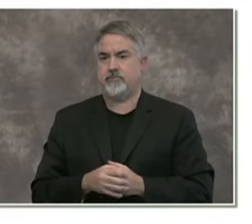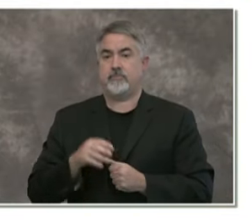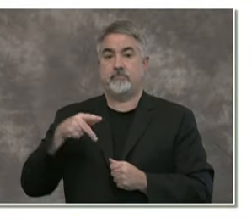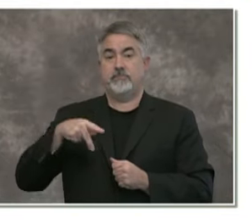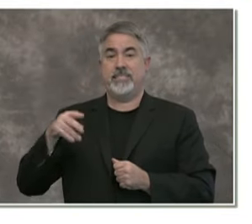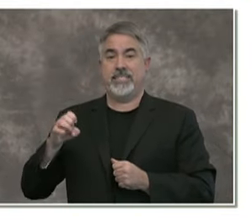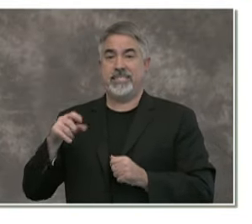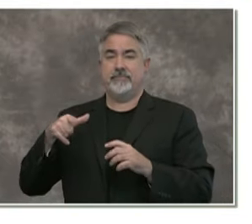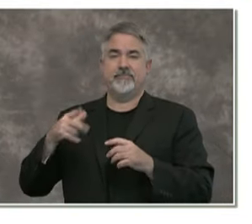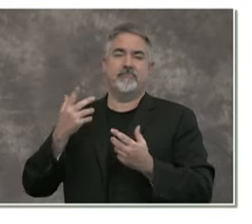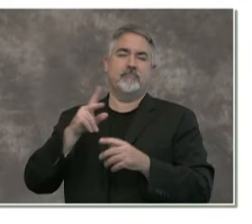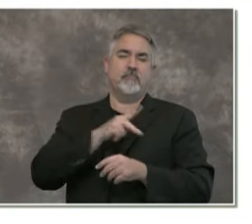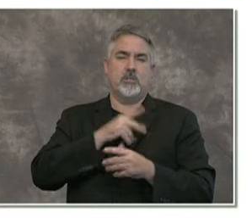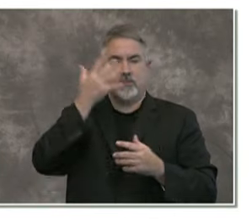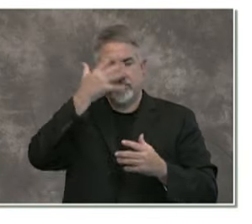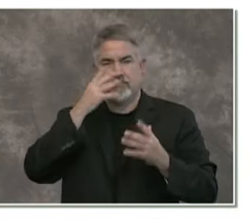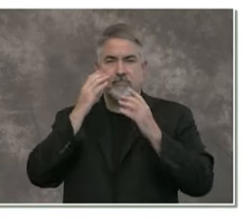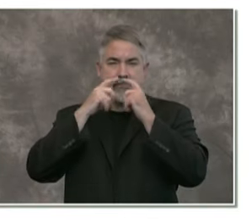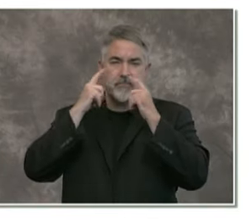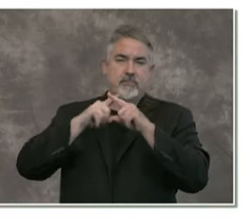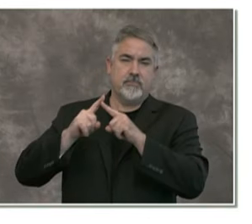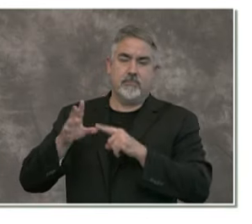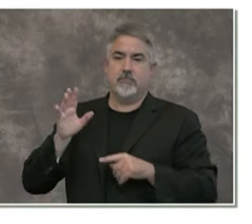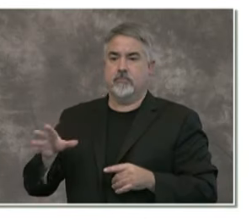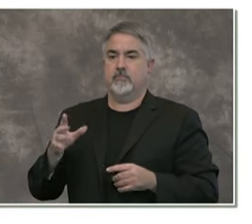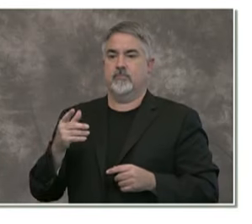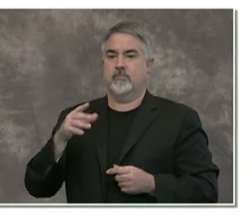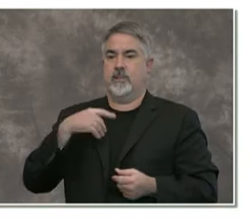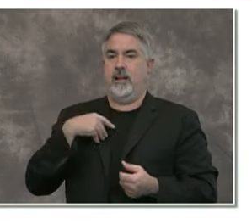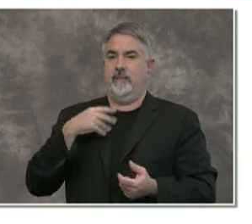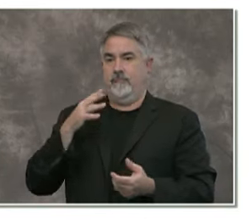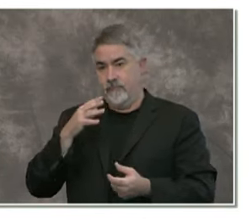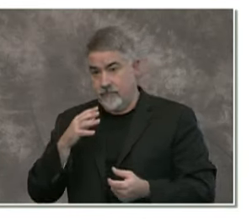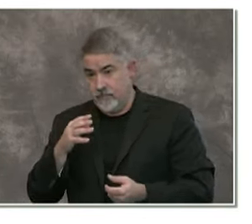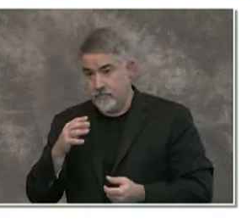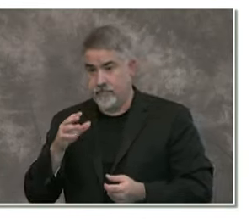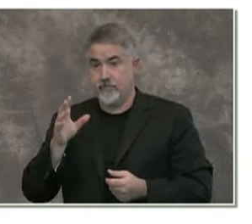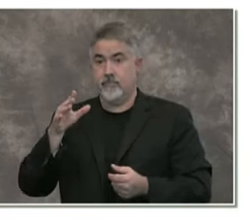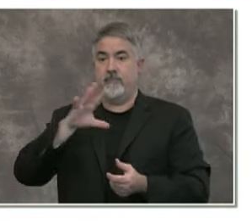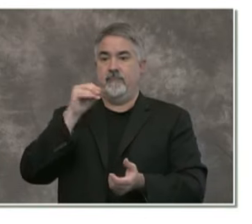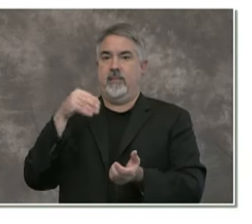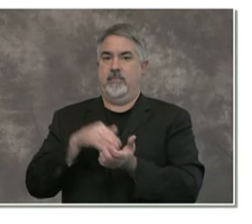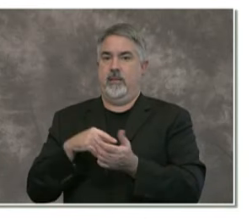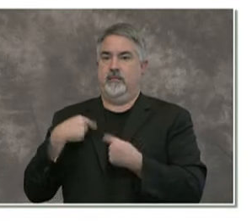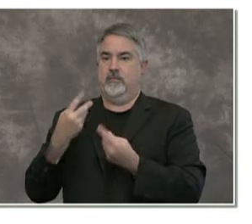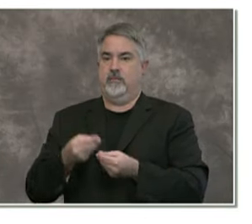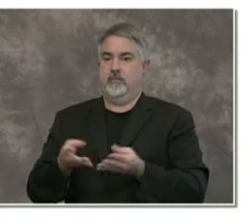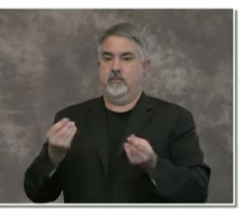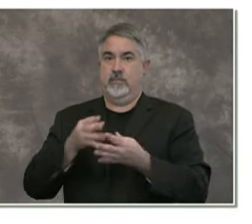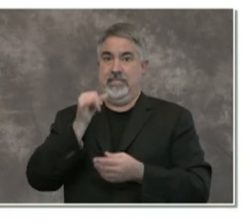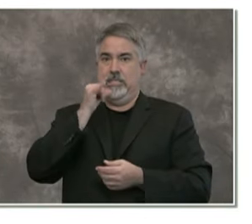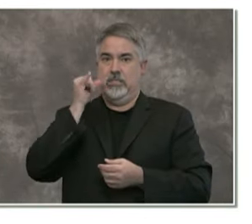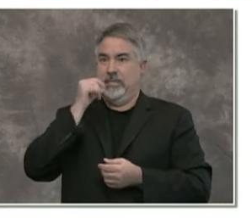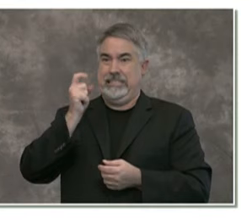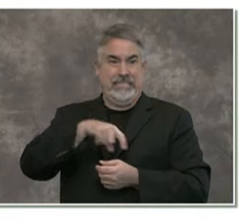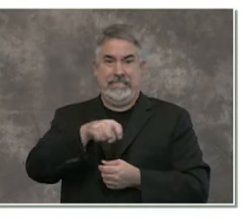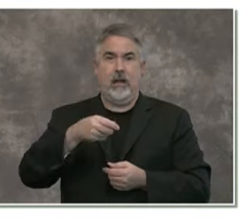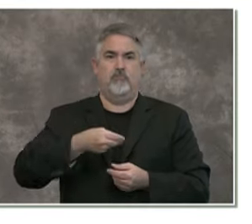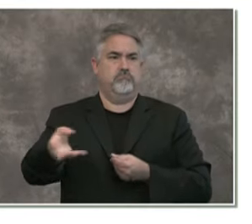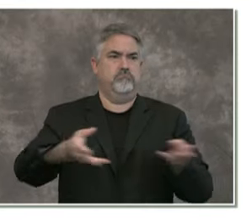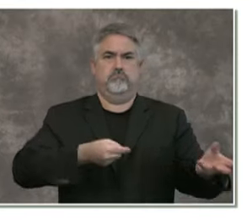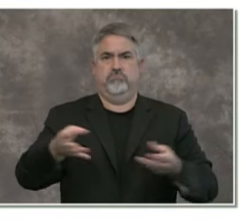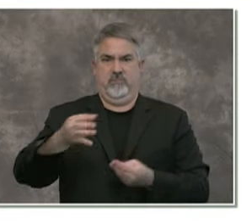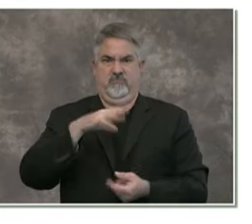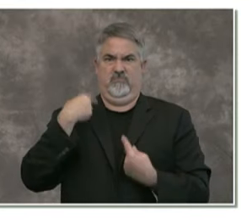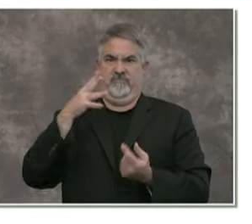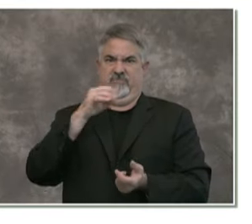than 50,000 individual items of personal protective equipment have been distributed since we spoke to you yesterday, bringing us to